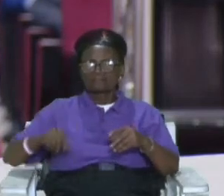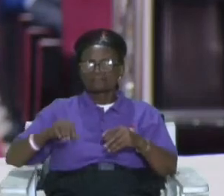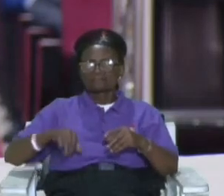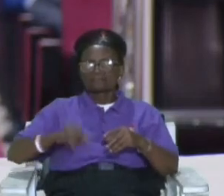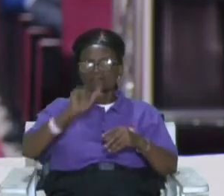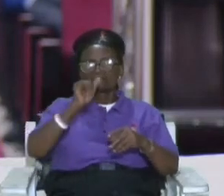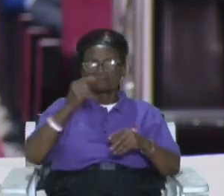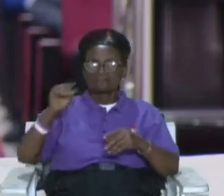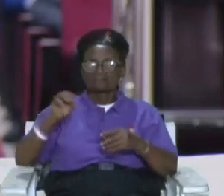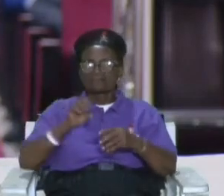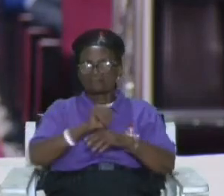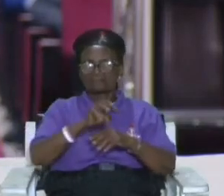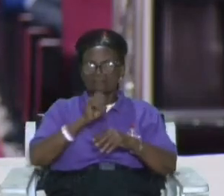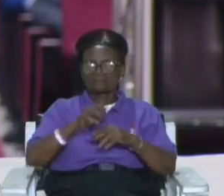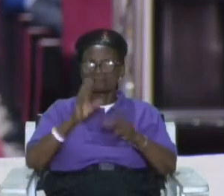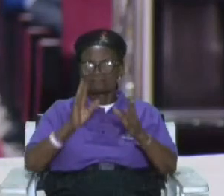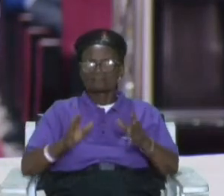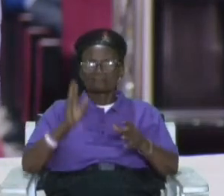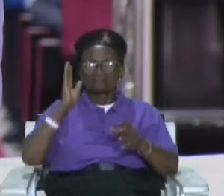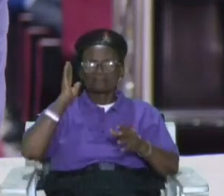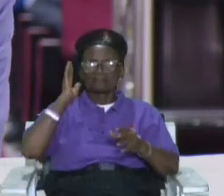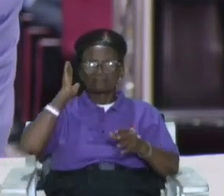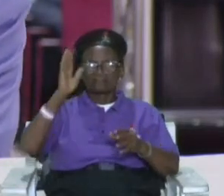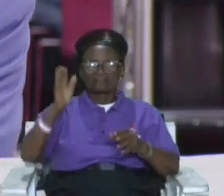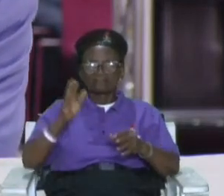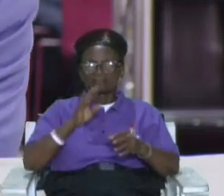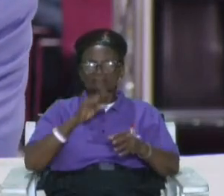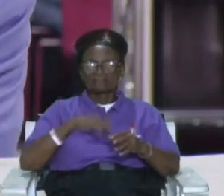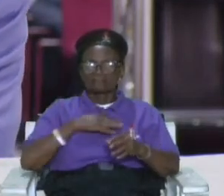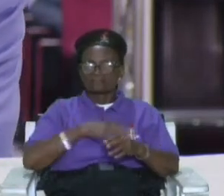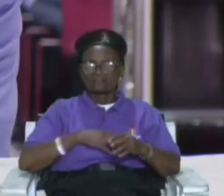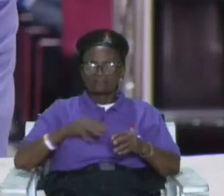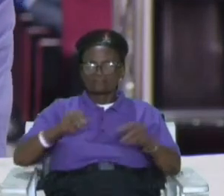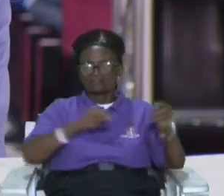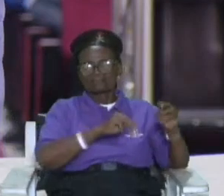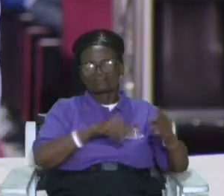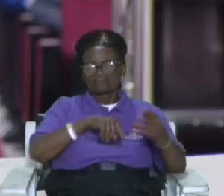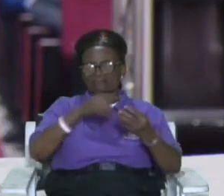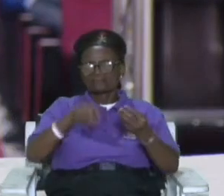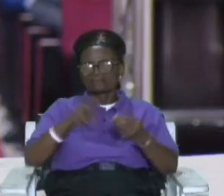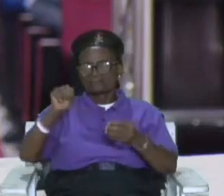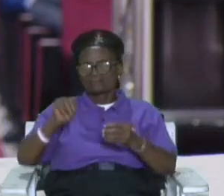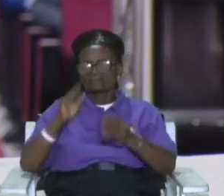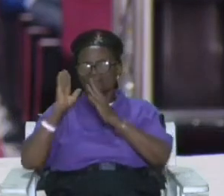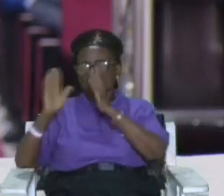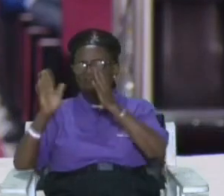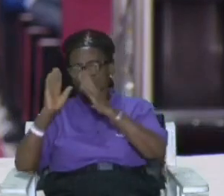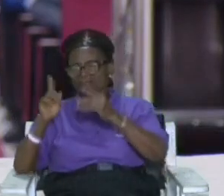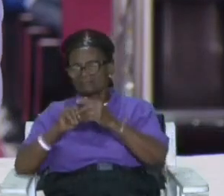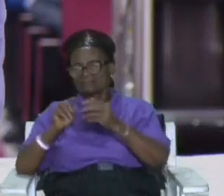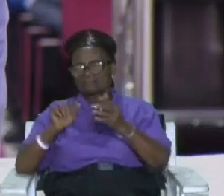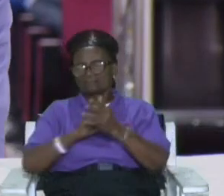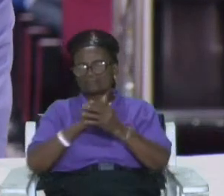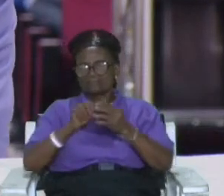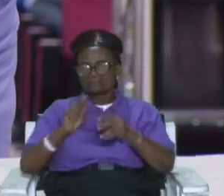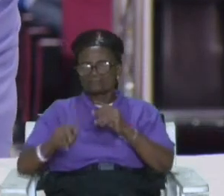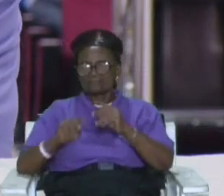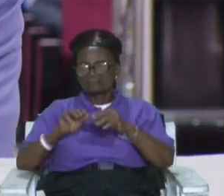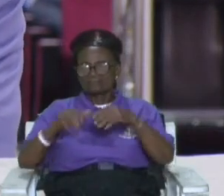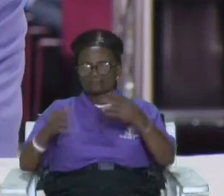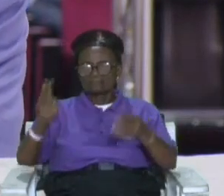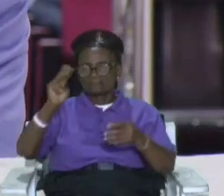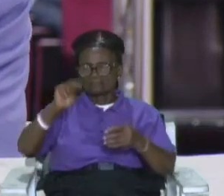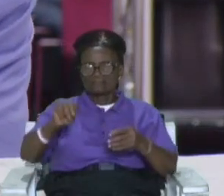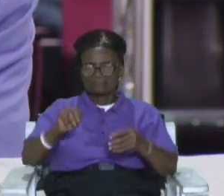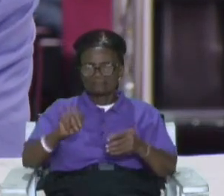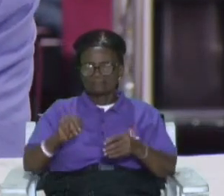The counselors will please move around them, attend to these people, give them the